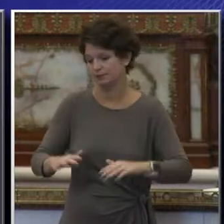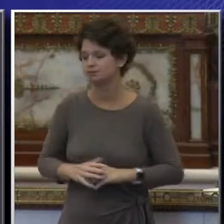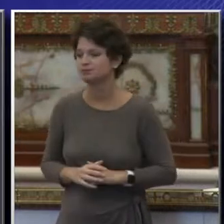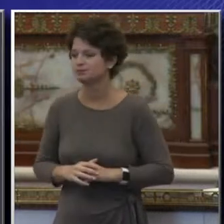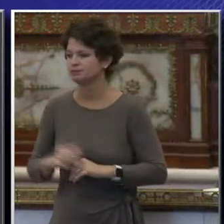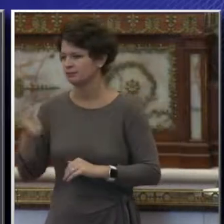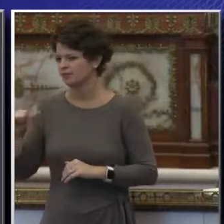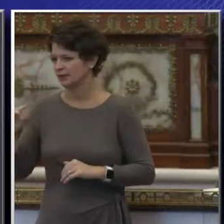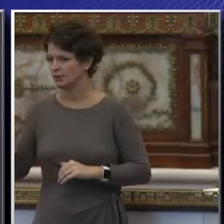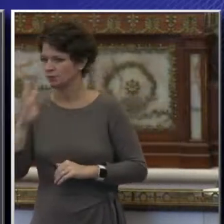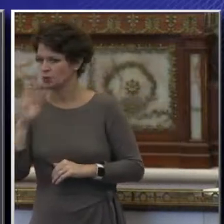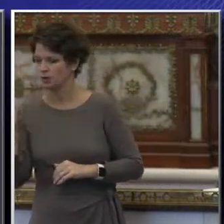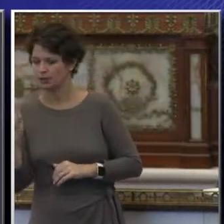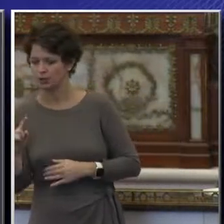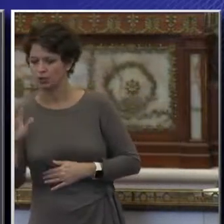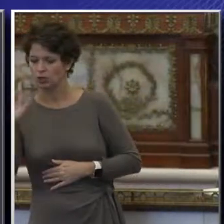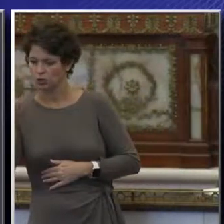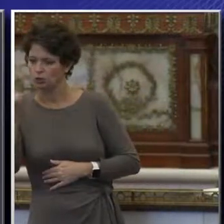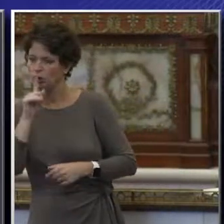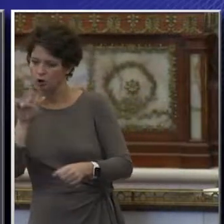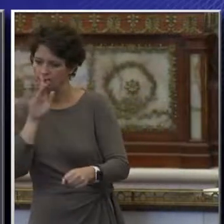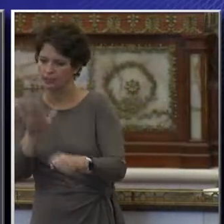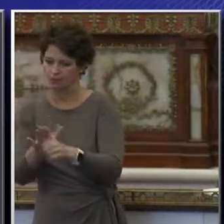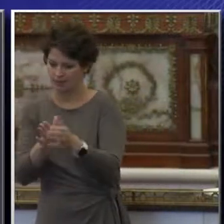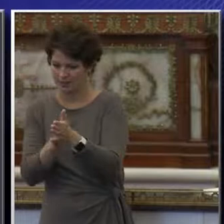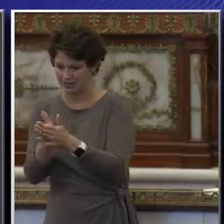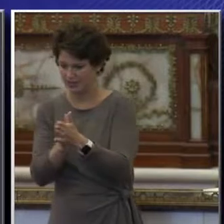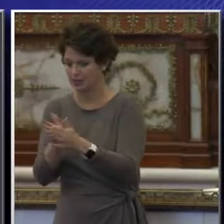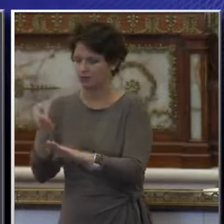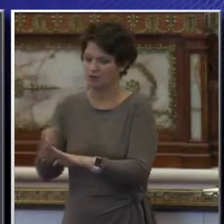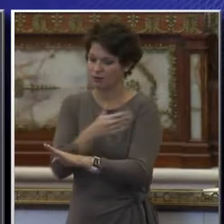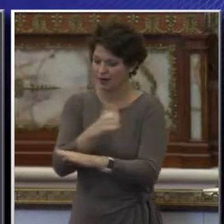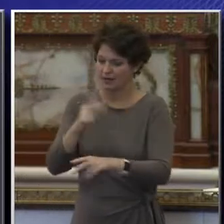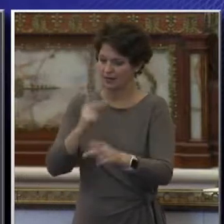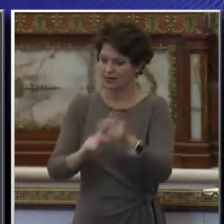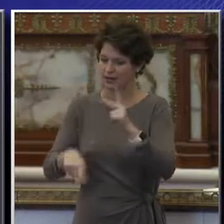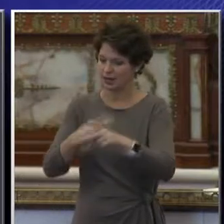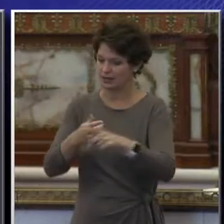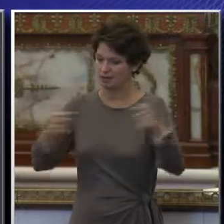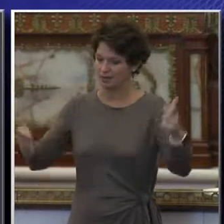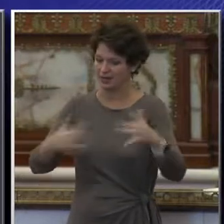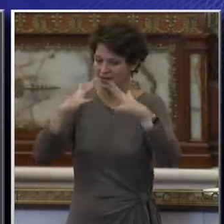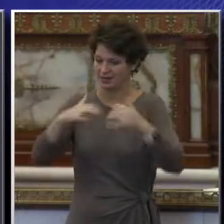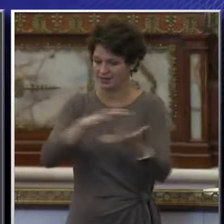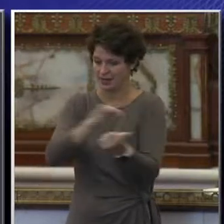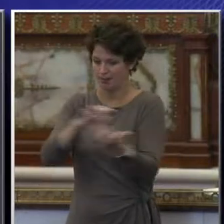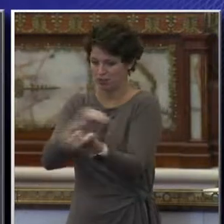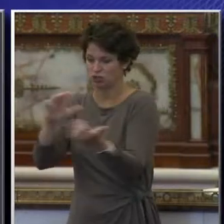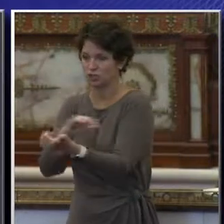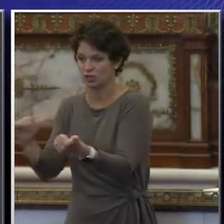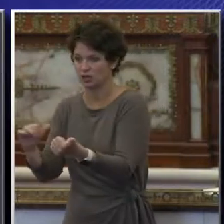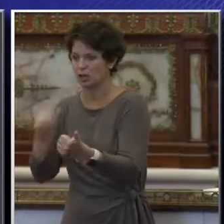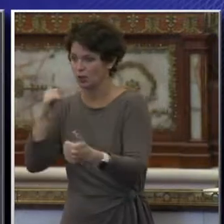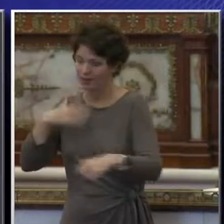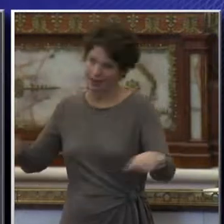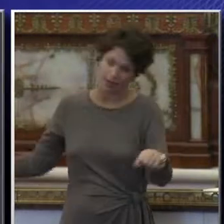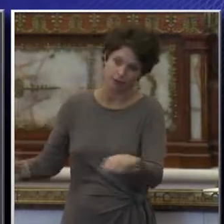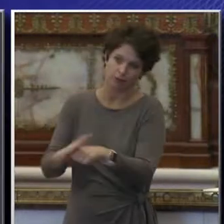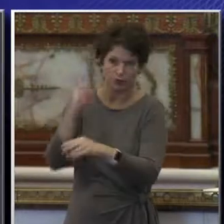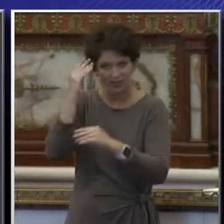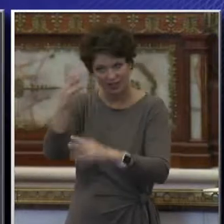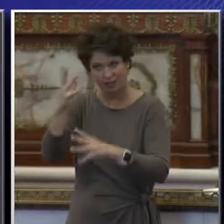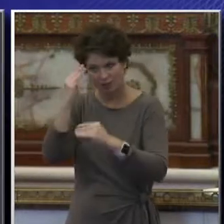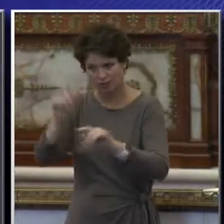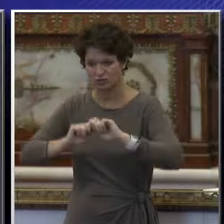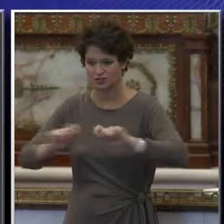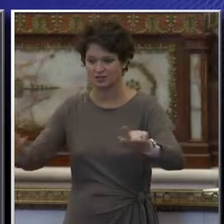And you're committed that before any kind of major demolition, there would be like full information